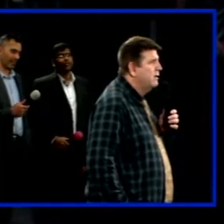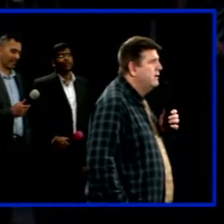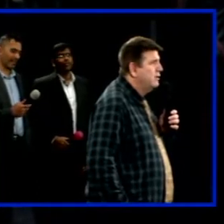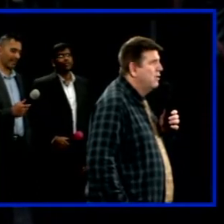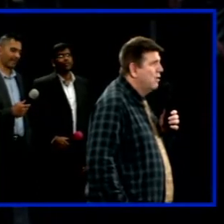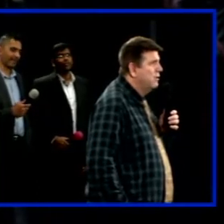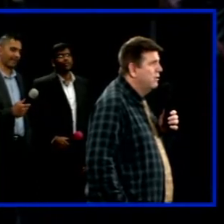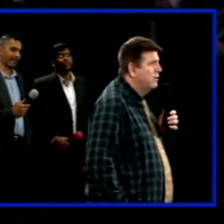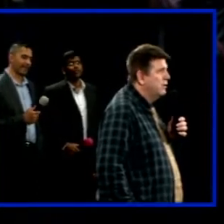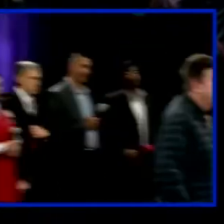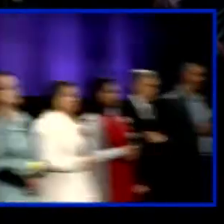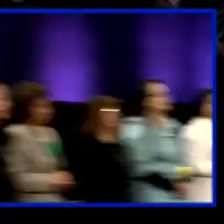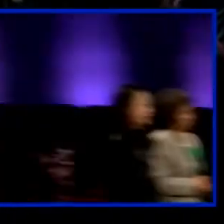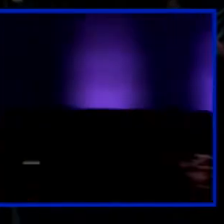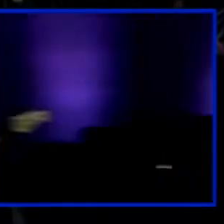I need God,